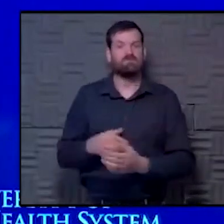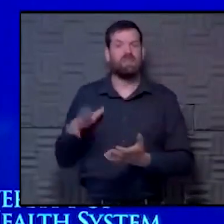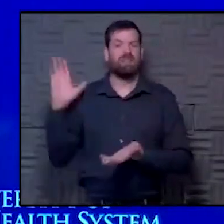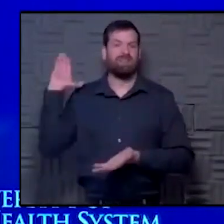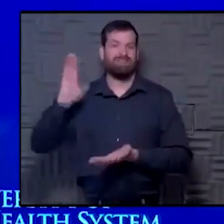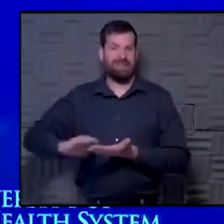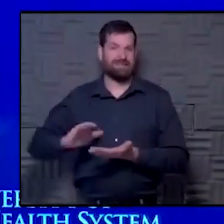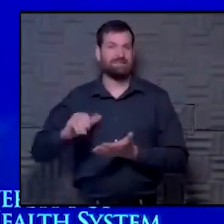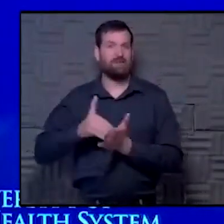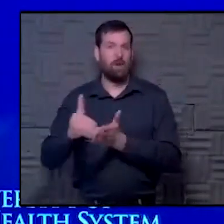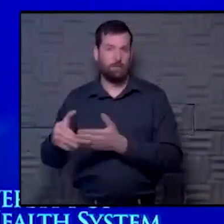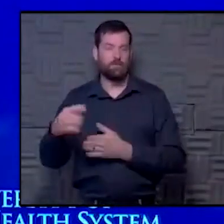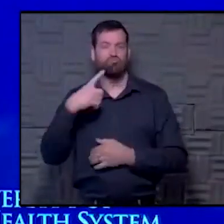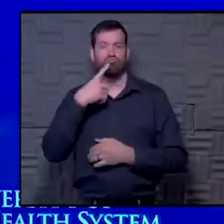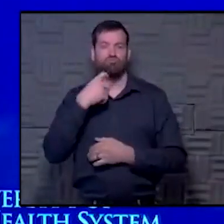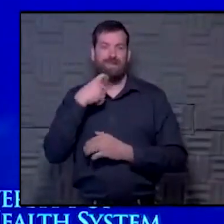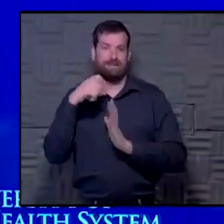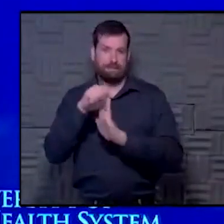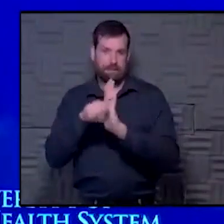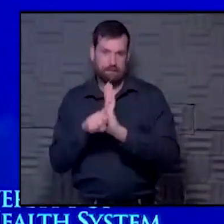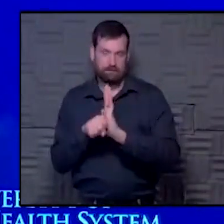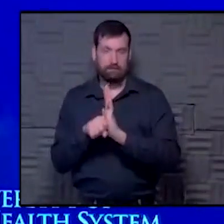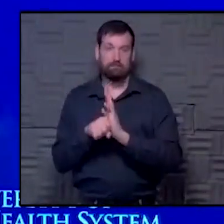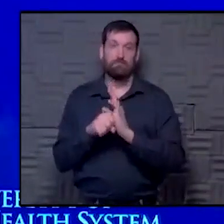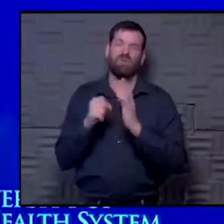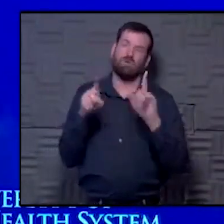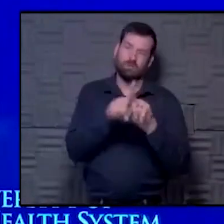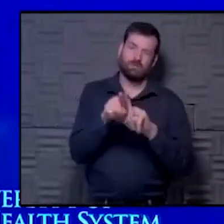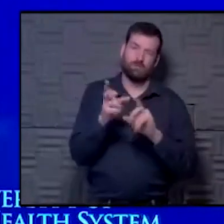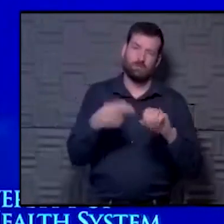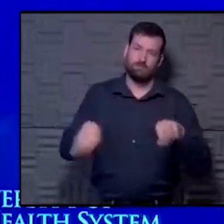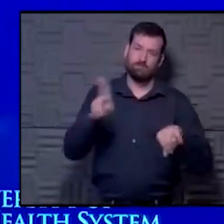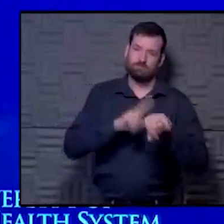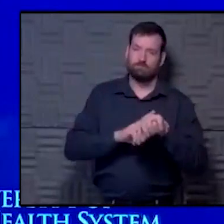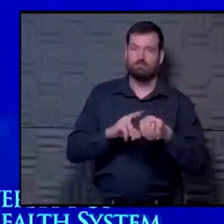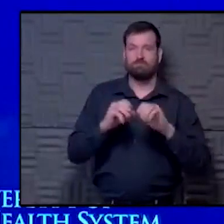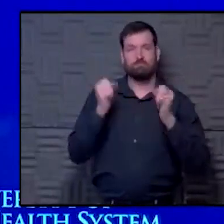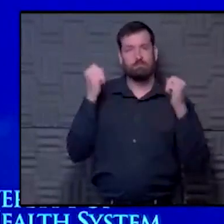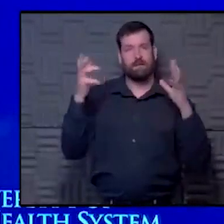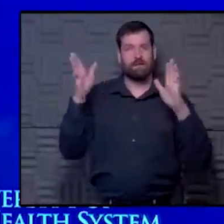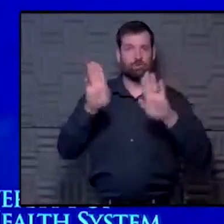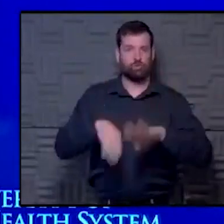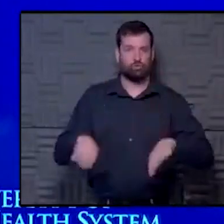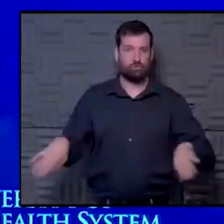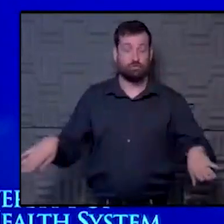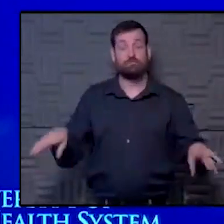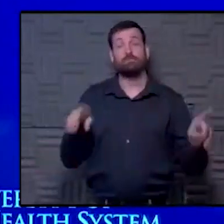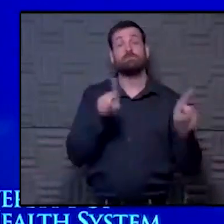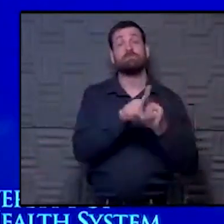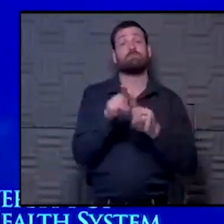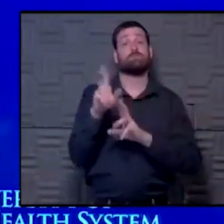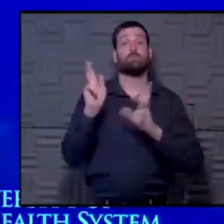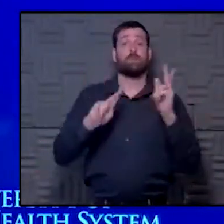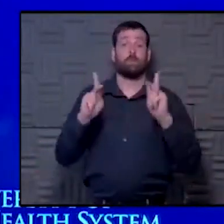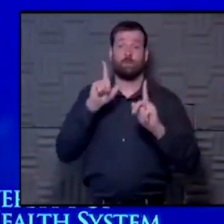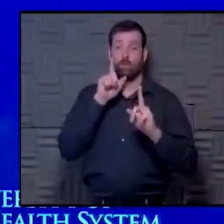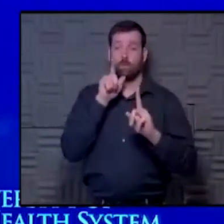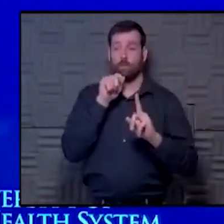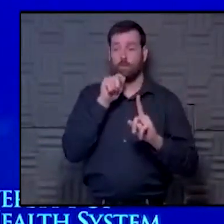states. We know that obviously there's a large proportion of children, and then there's a large proportion of people